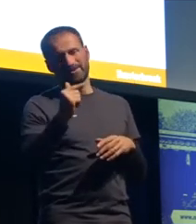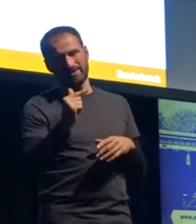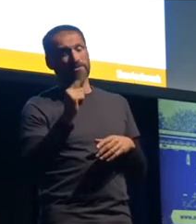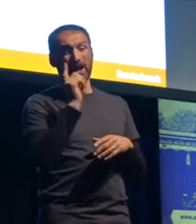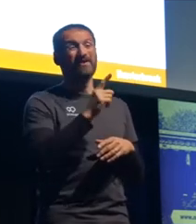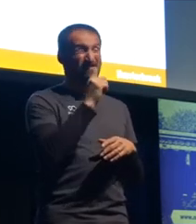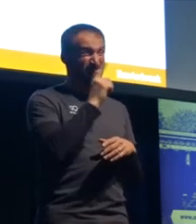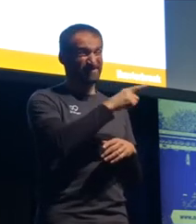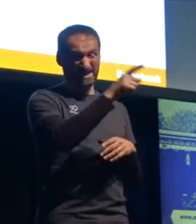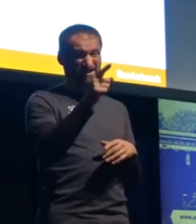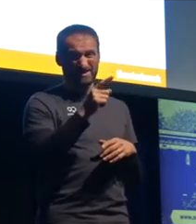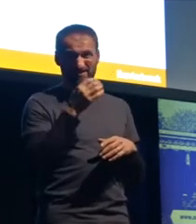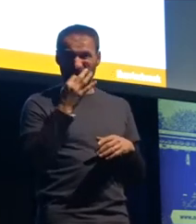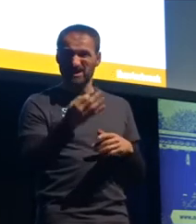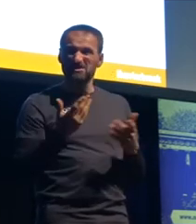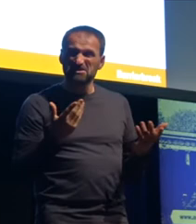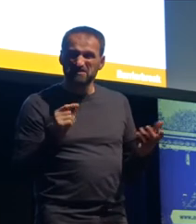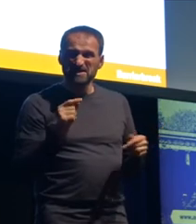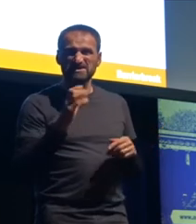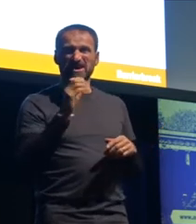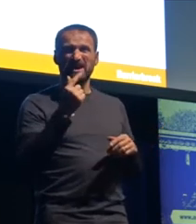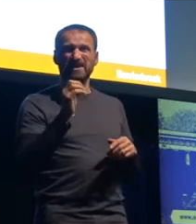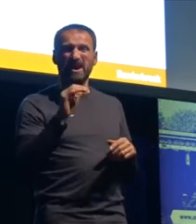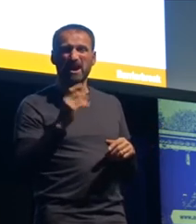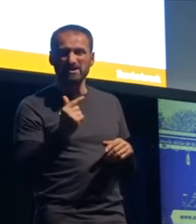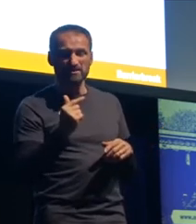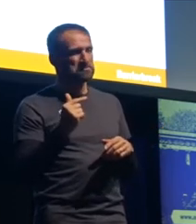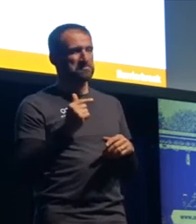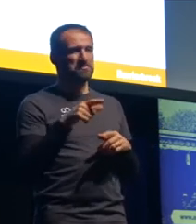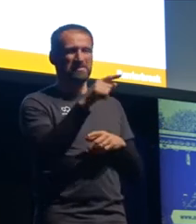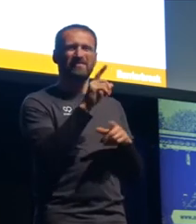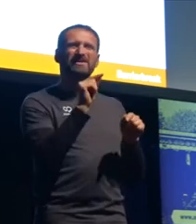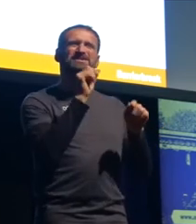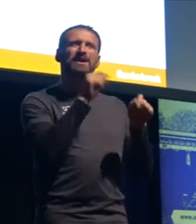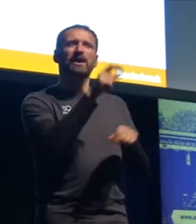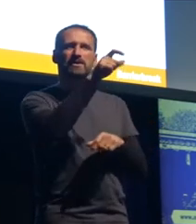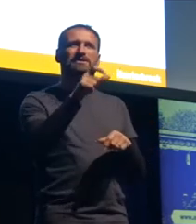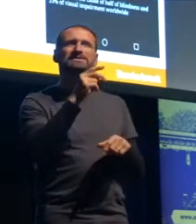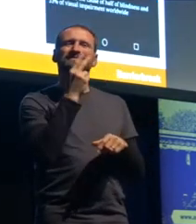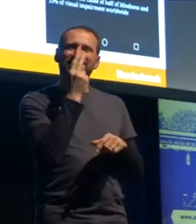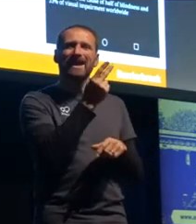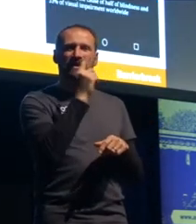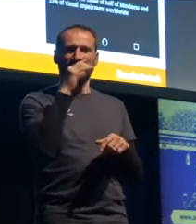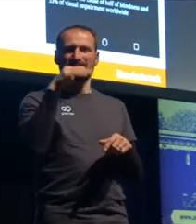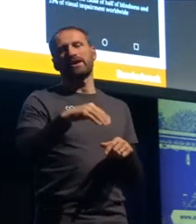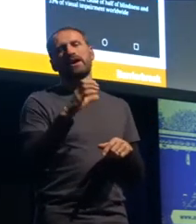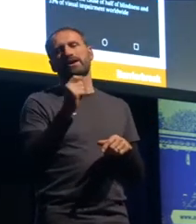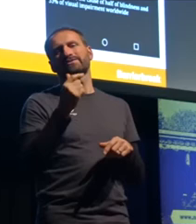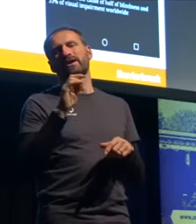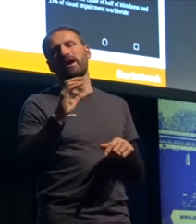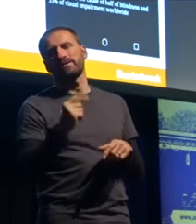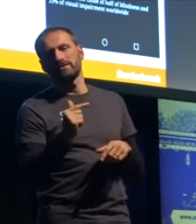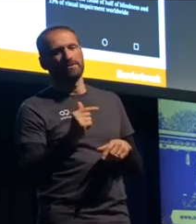random person, you know, what does a person with cataract actually see? They don't know. But